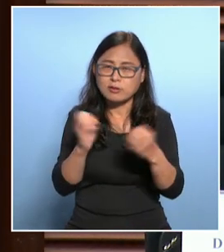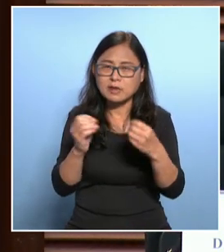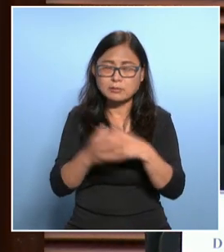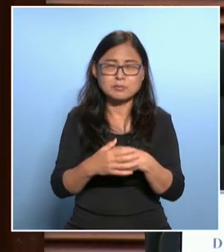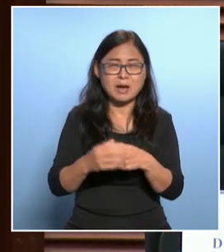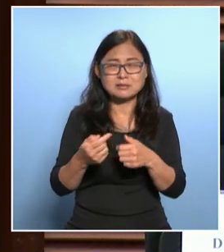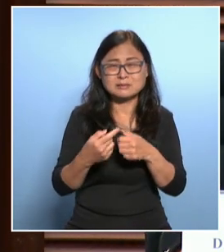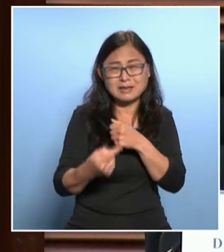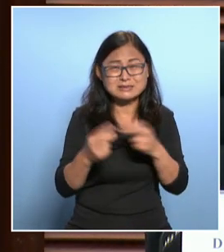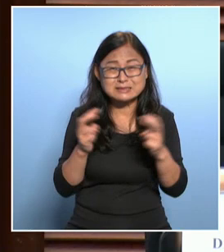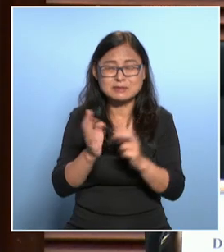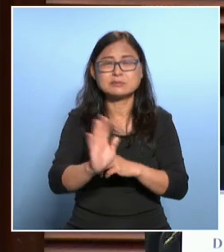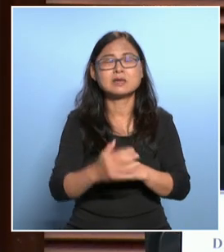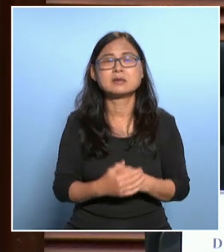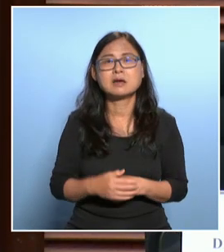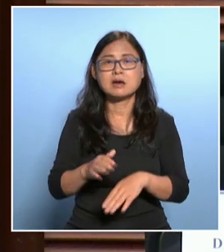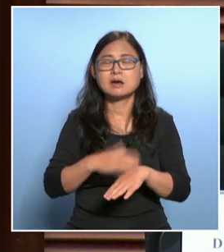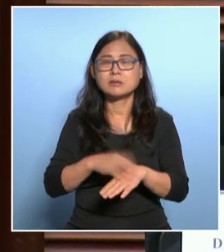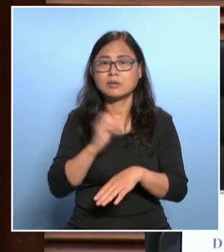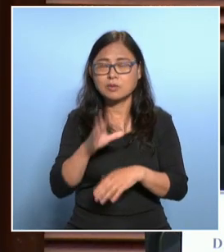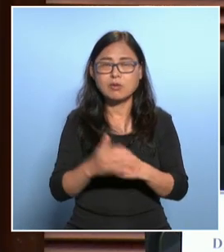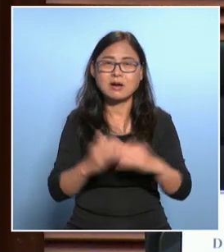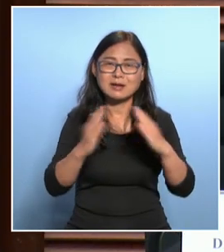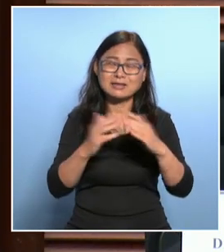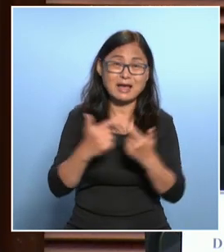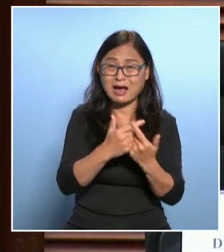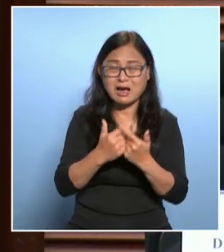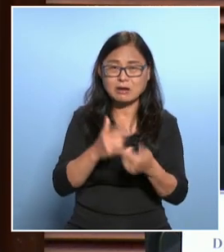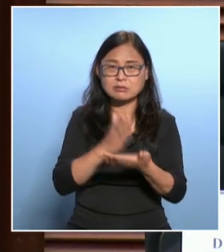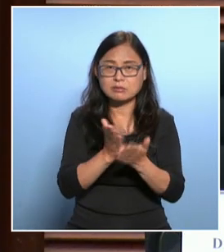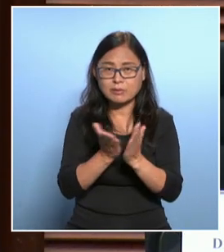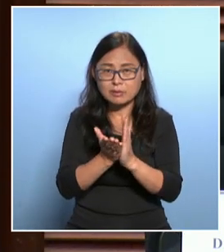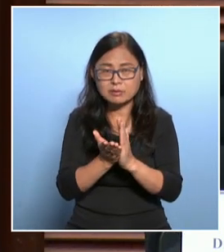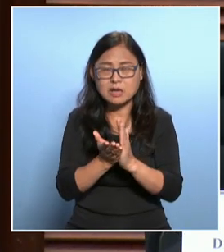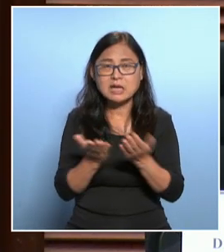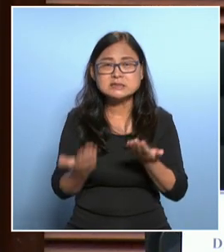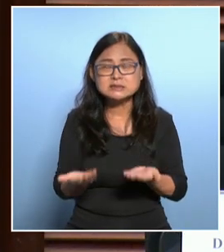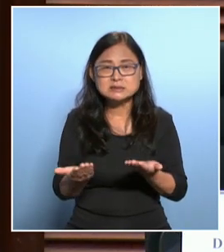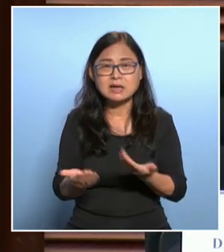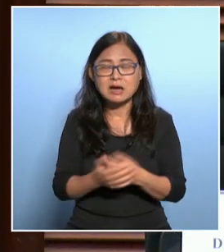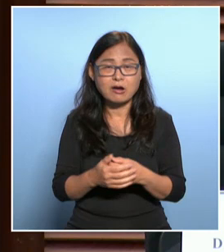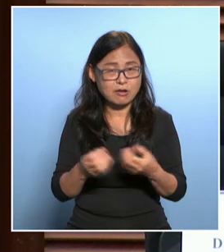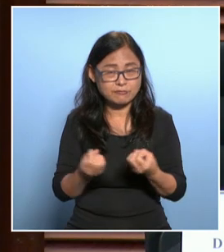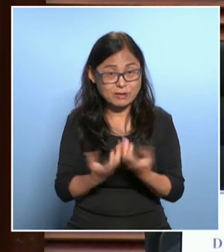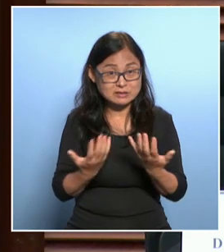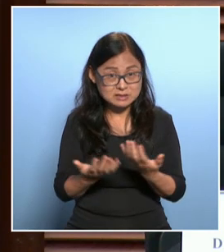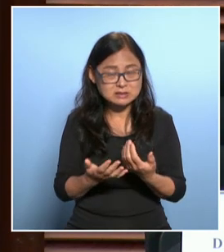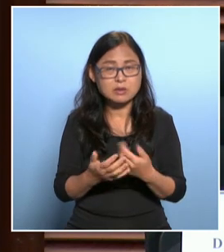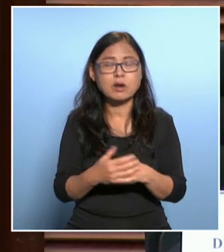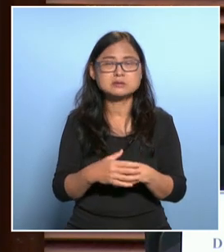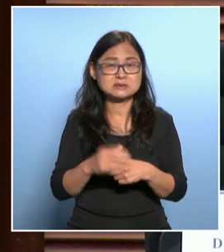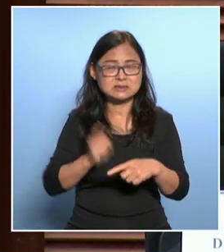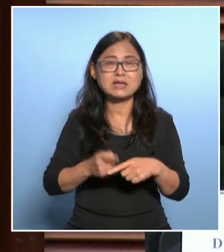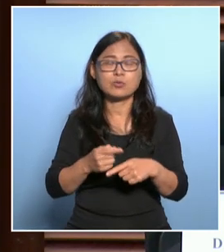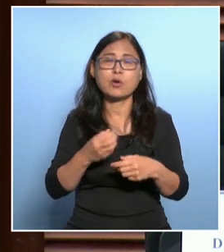Our patient has time to consider the medical options before their last moments, so